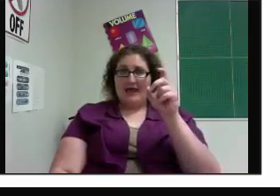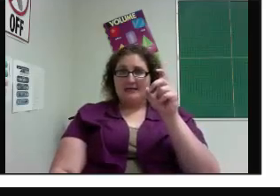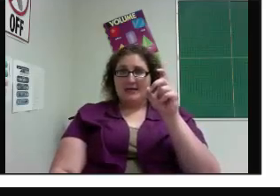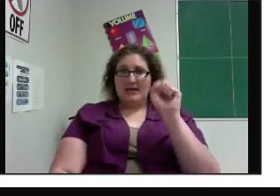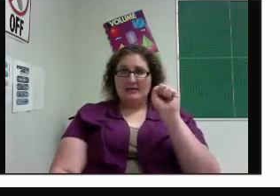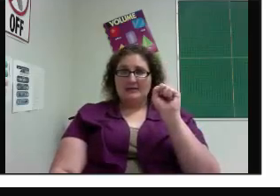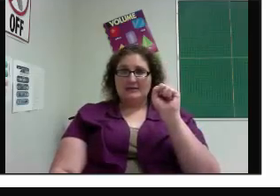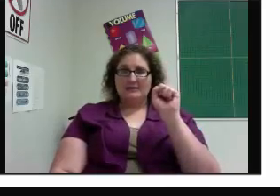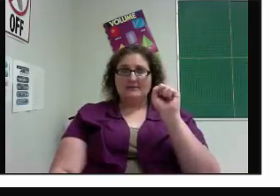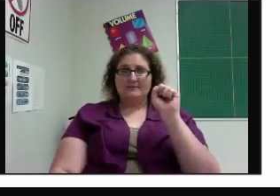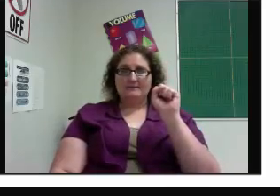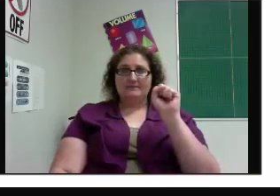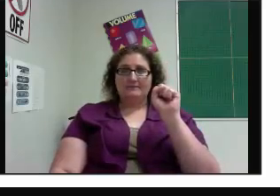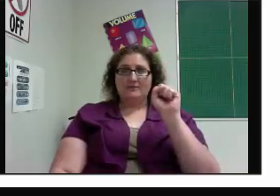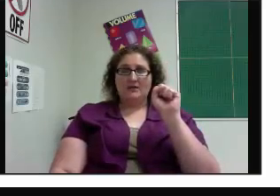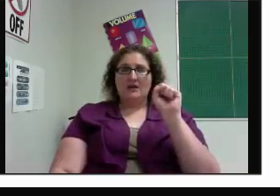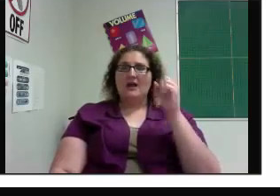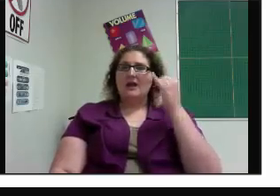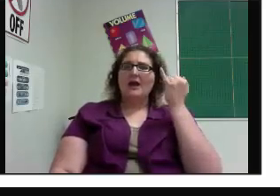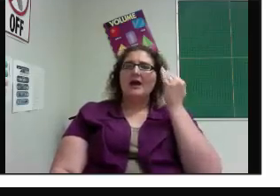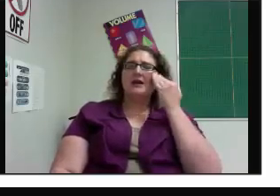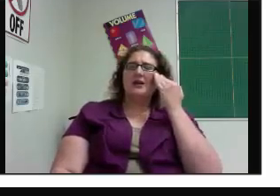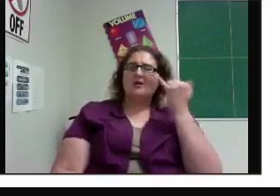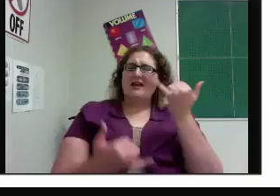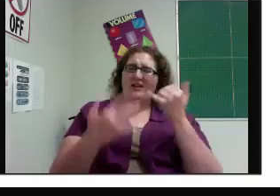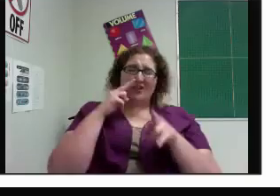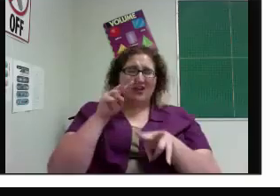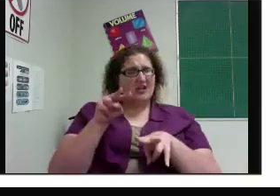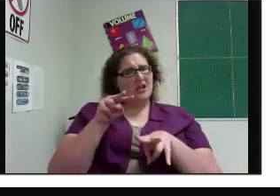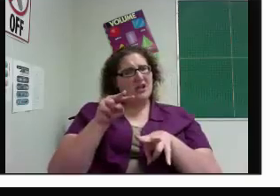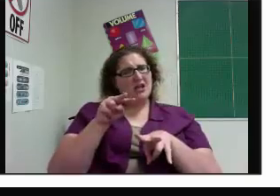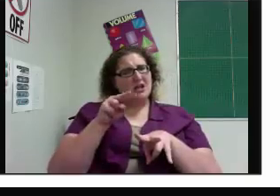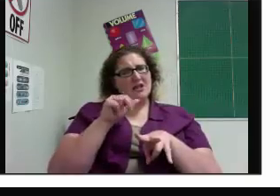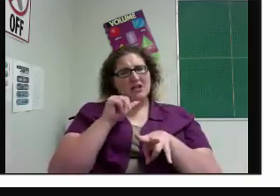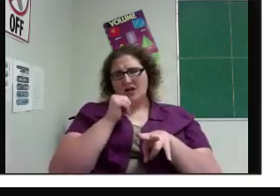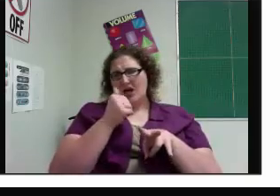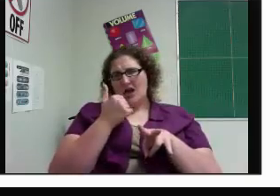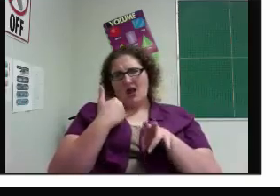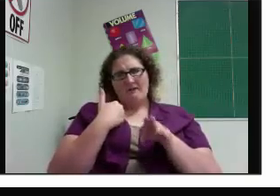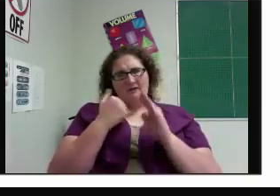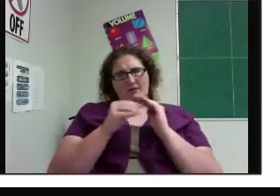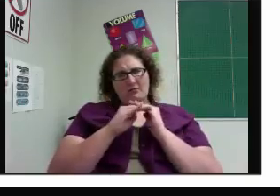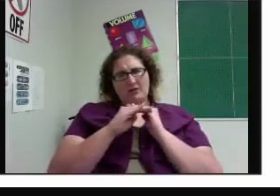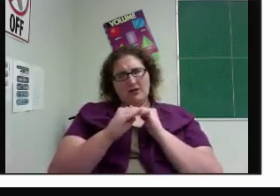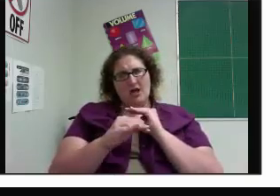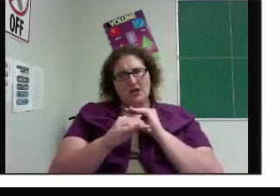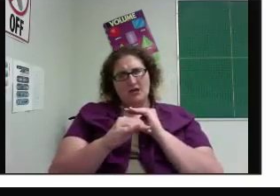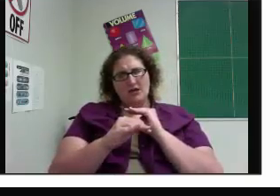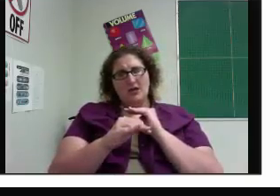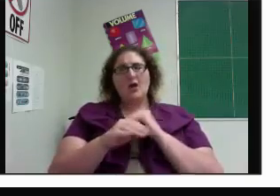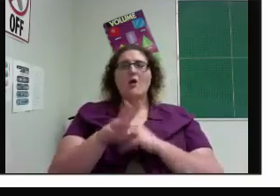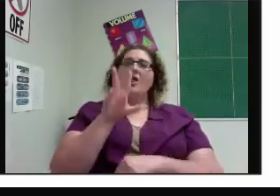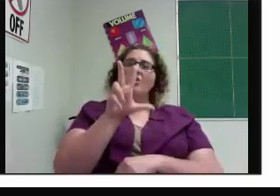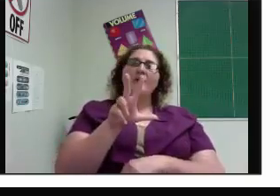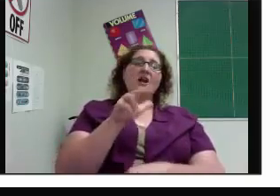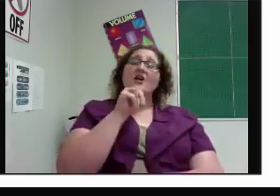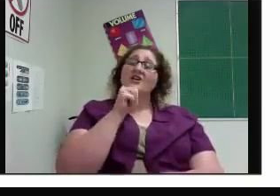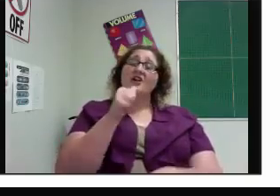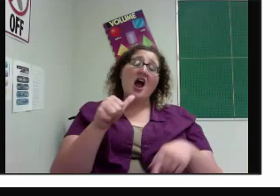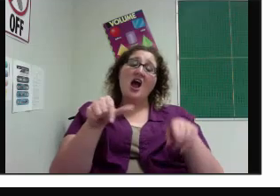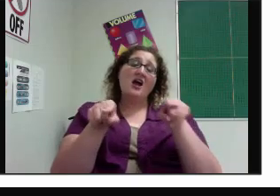S. Okay, so I have U, X, and S. And I know right now some of you are looking at this and